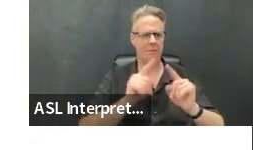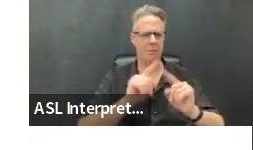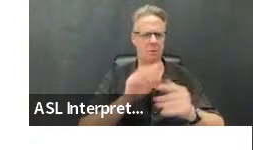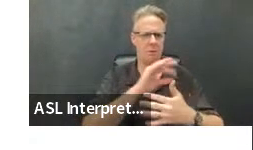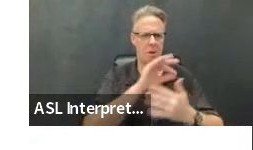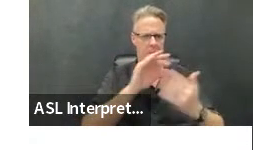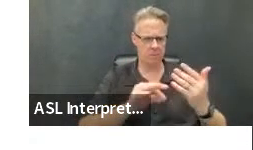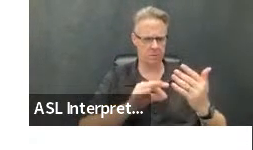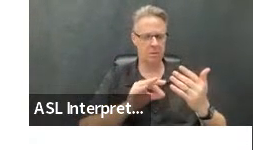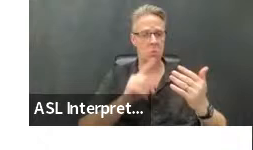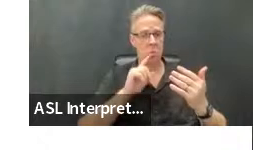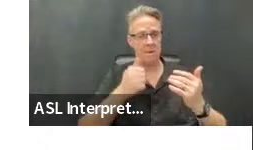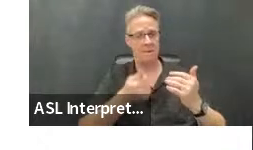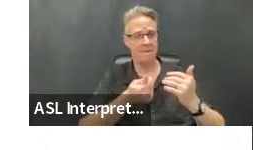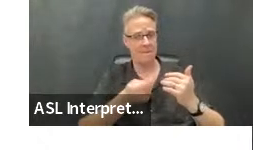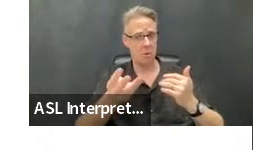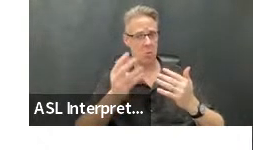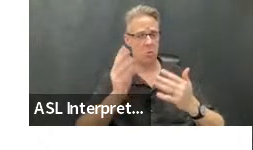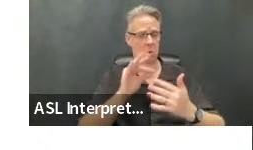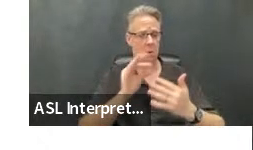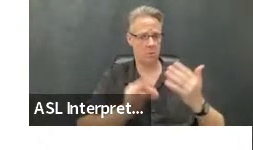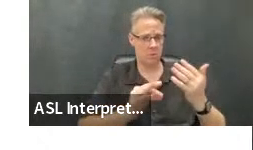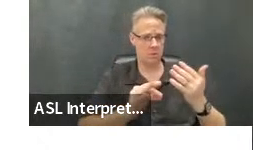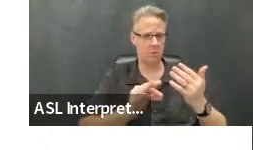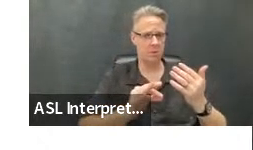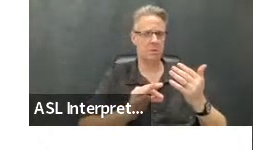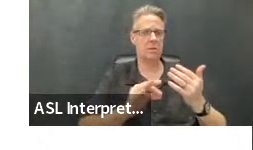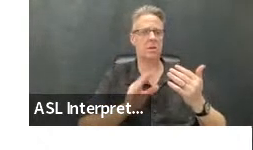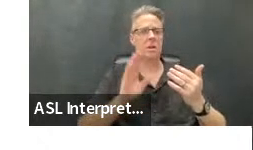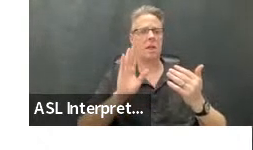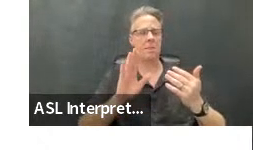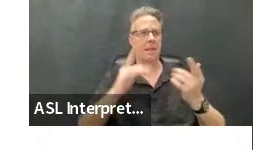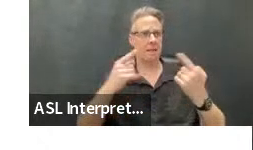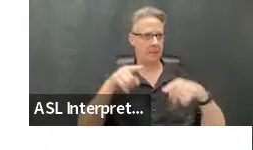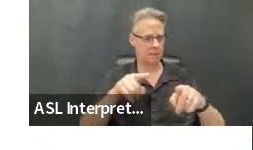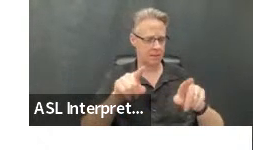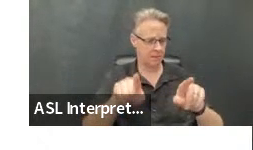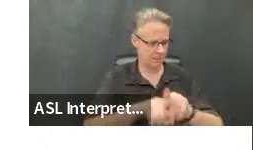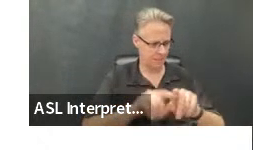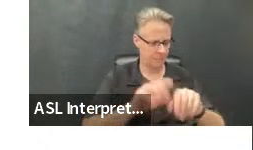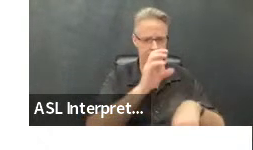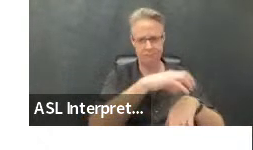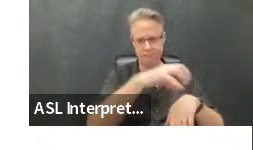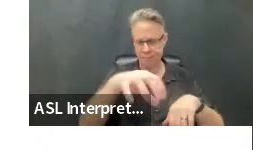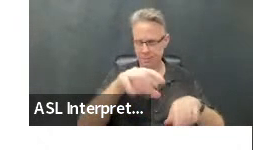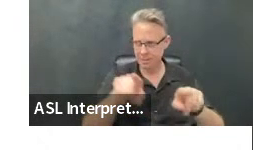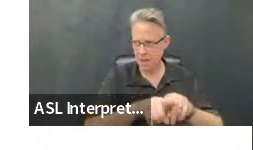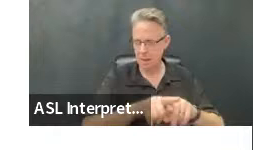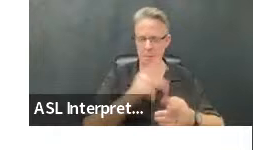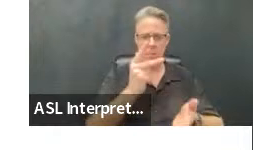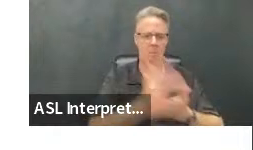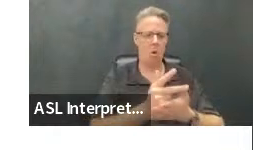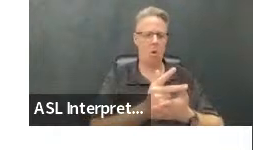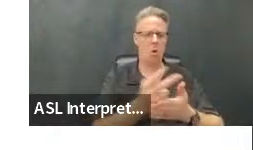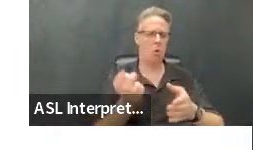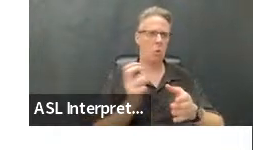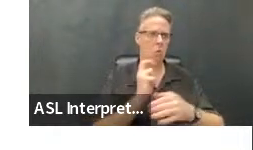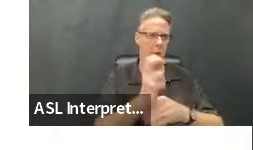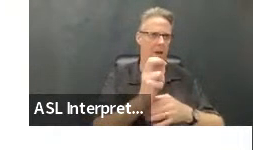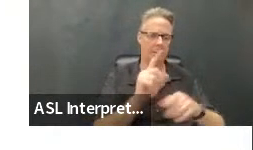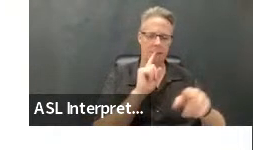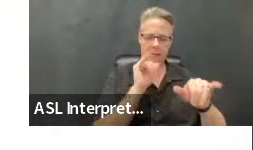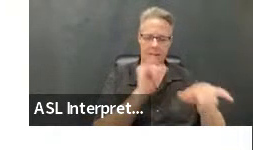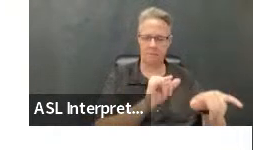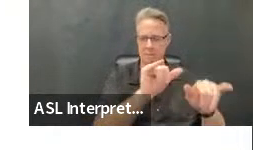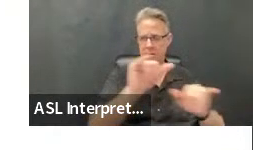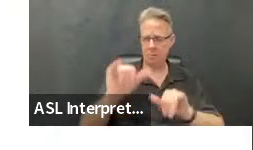few options where the alignment is the same, the station locations are the same, the park and ride assumptions are the same, and the only difference